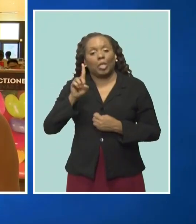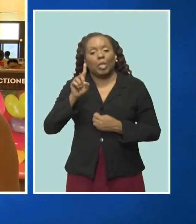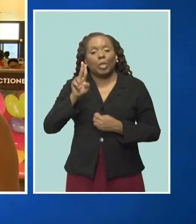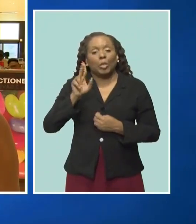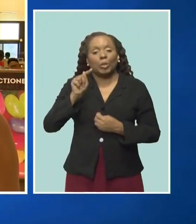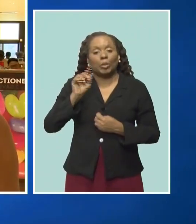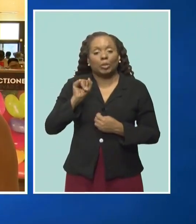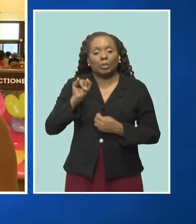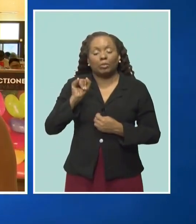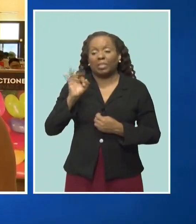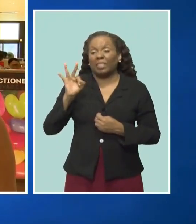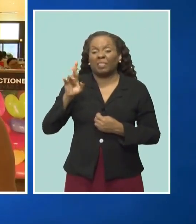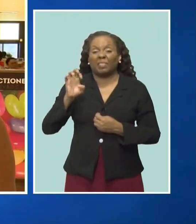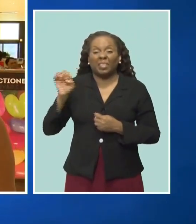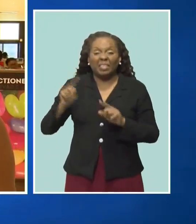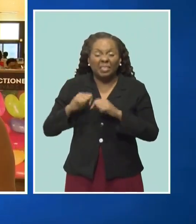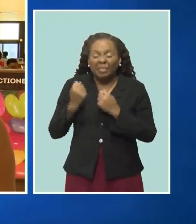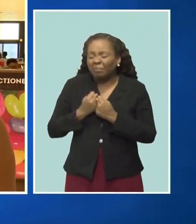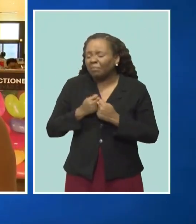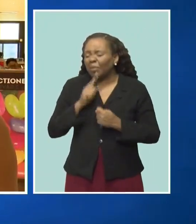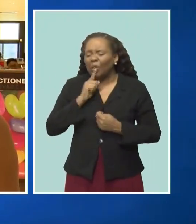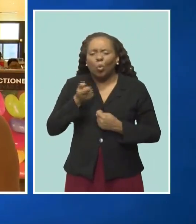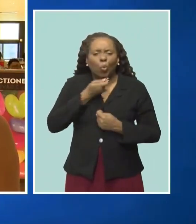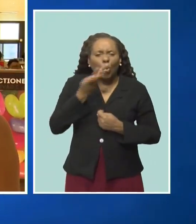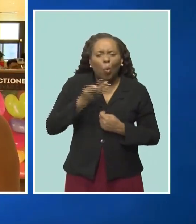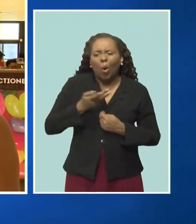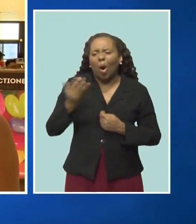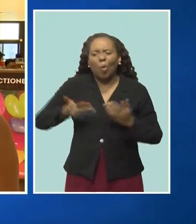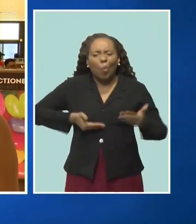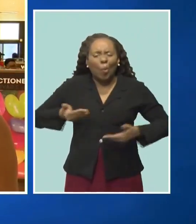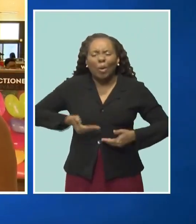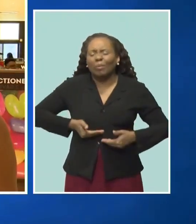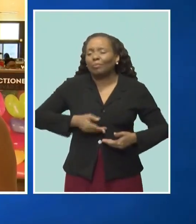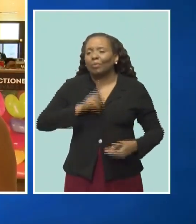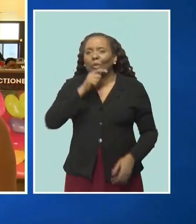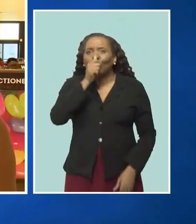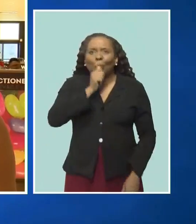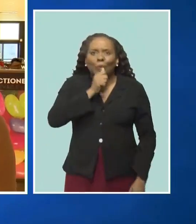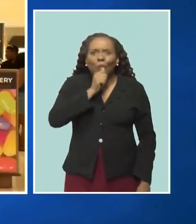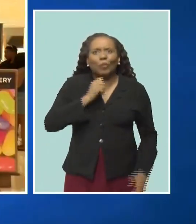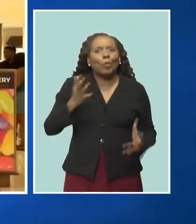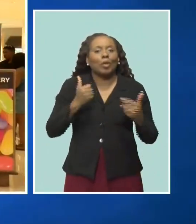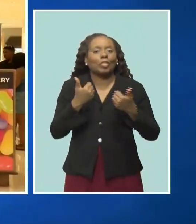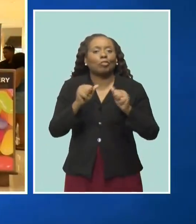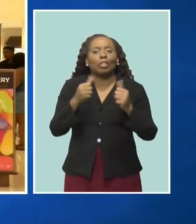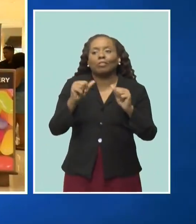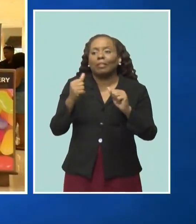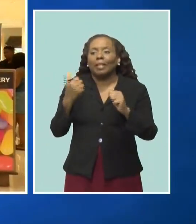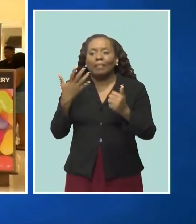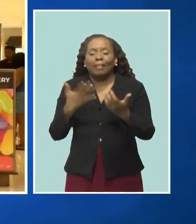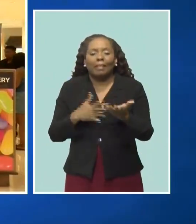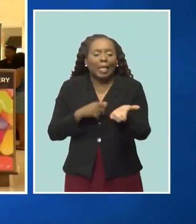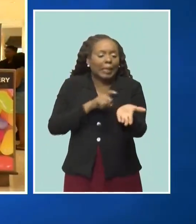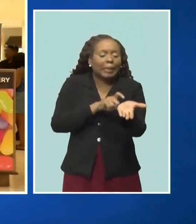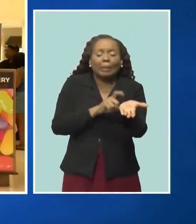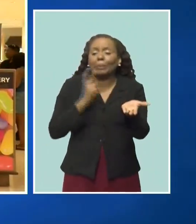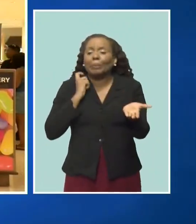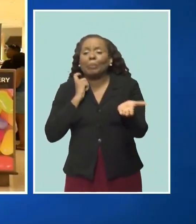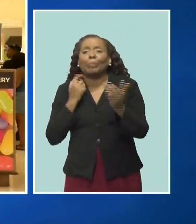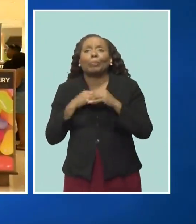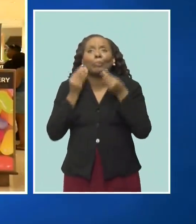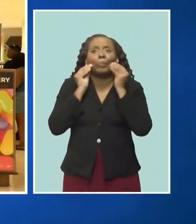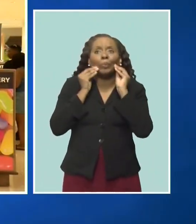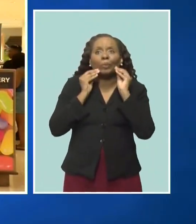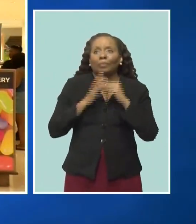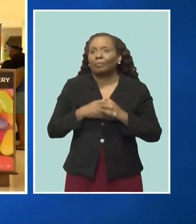and welcoming and accommodating and patient when we want to try everything on. Miss Miller's friend Julia Lovell is just